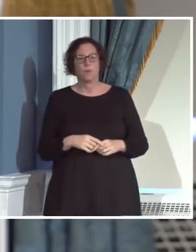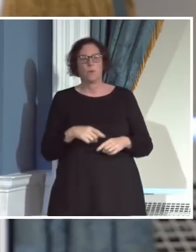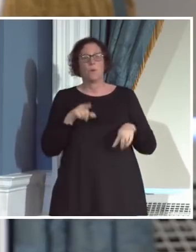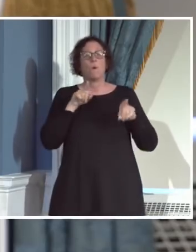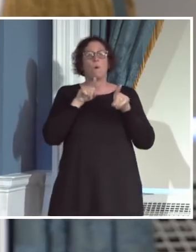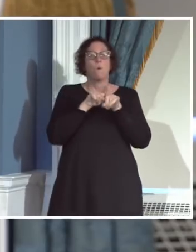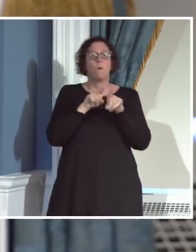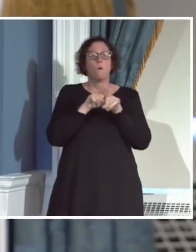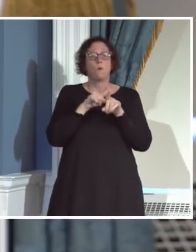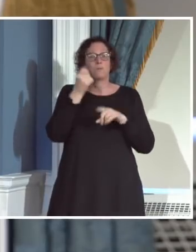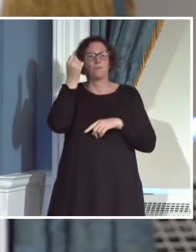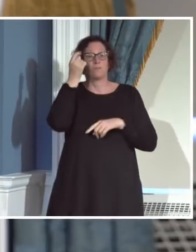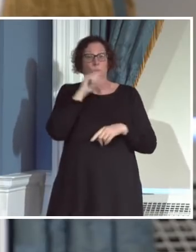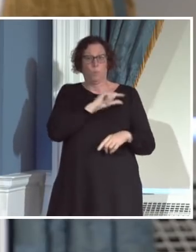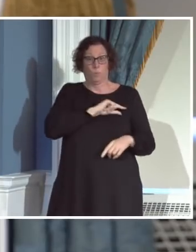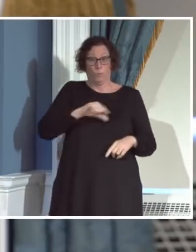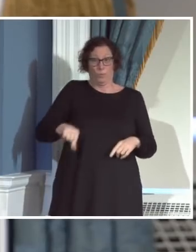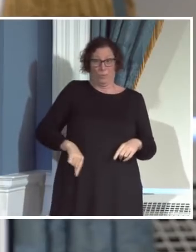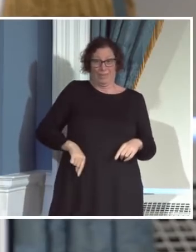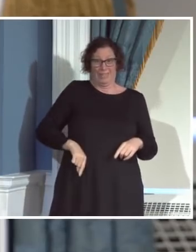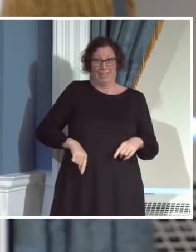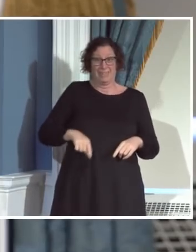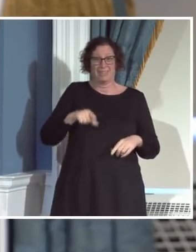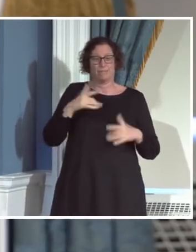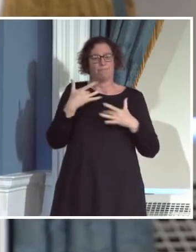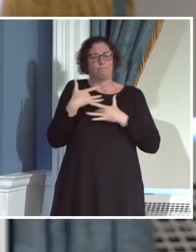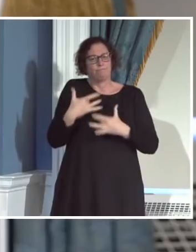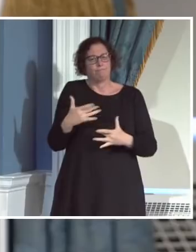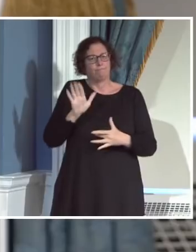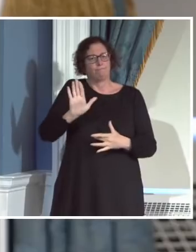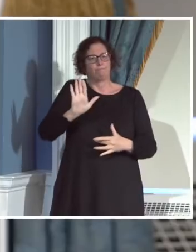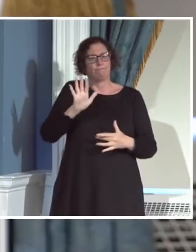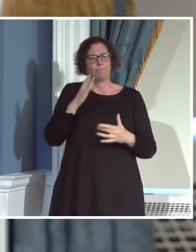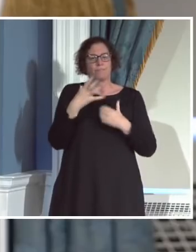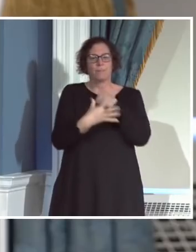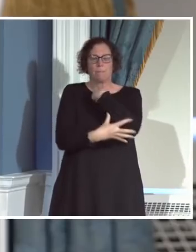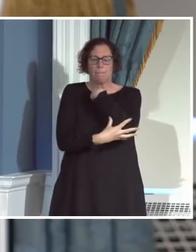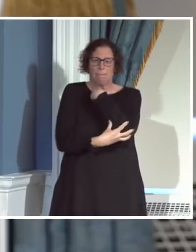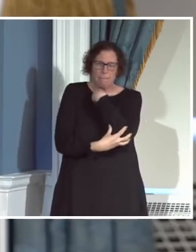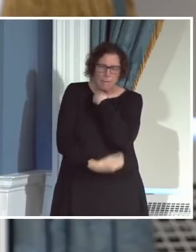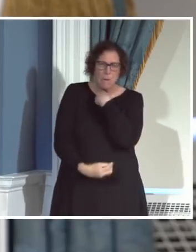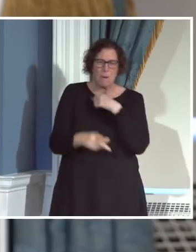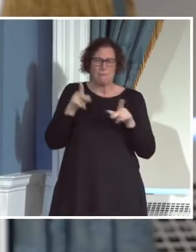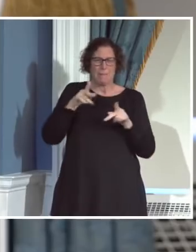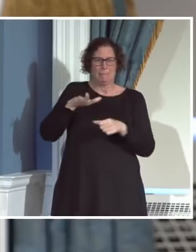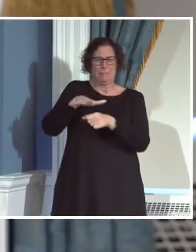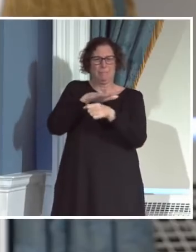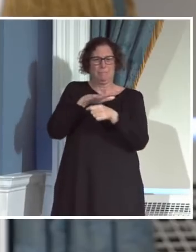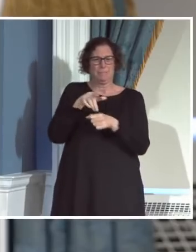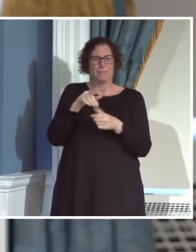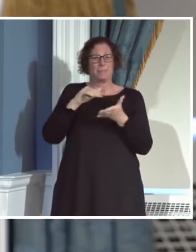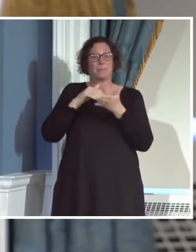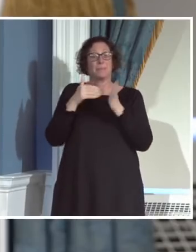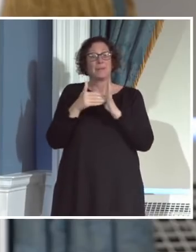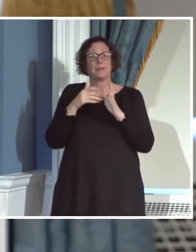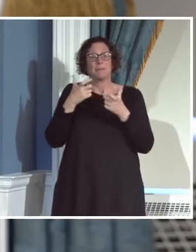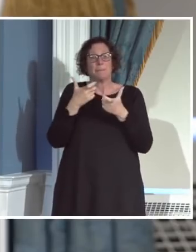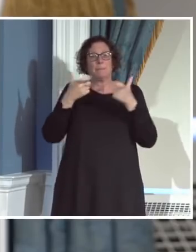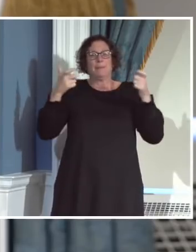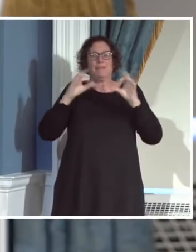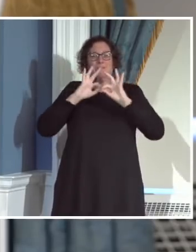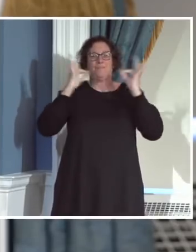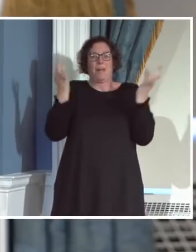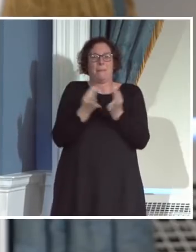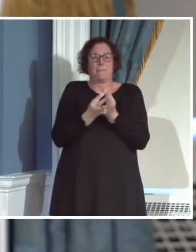together in very close quarters. So that while we are practicing as a city social distancing, you